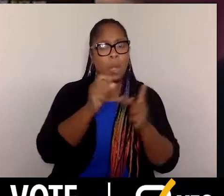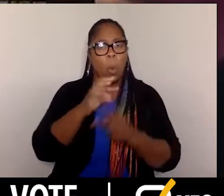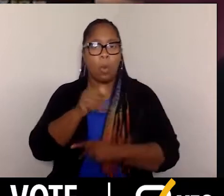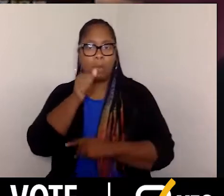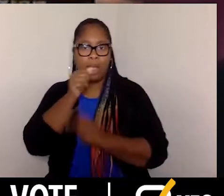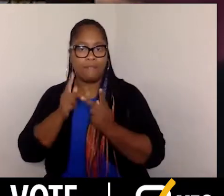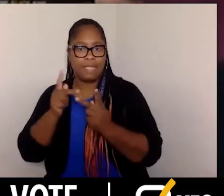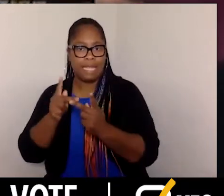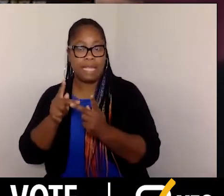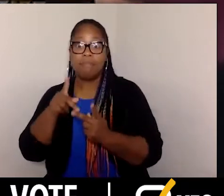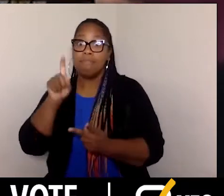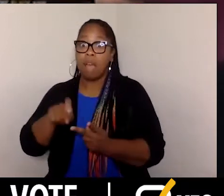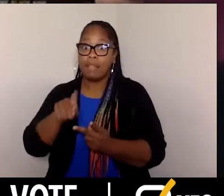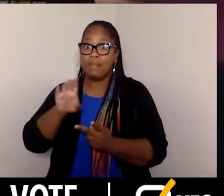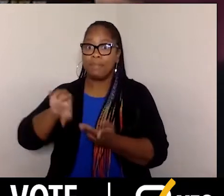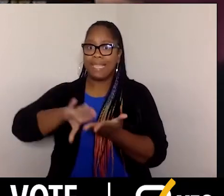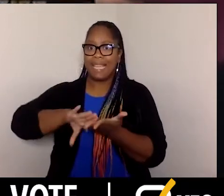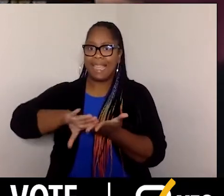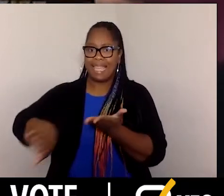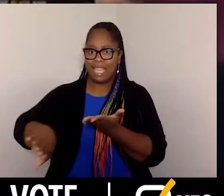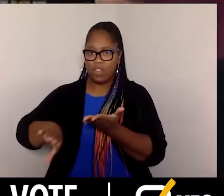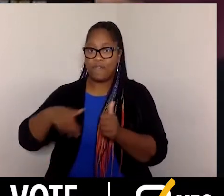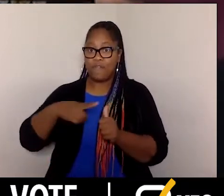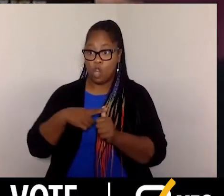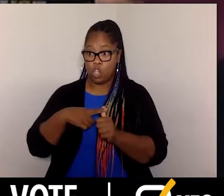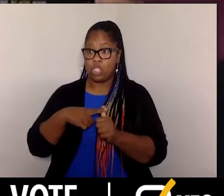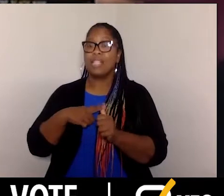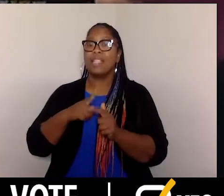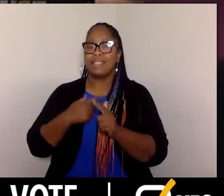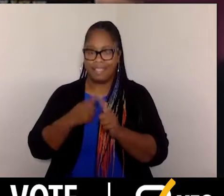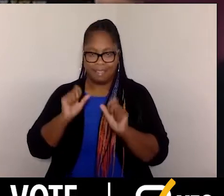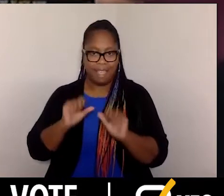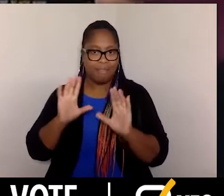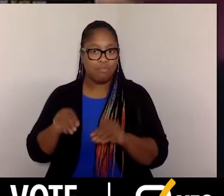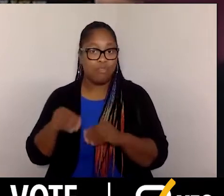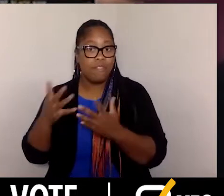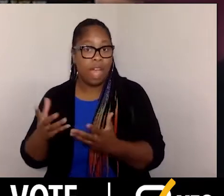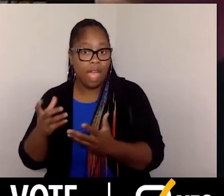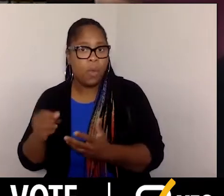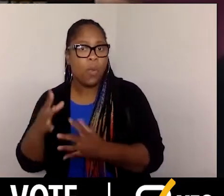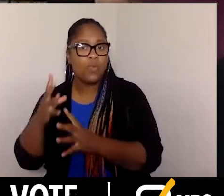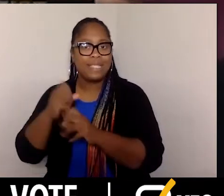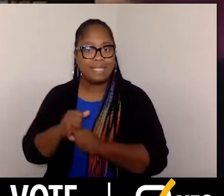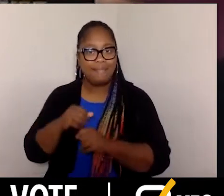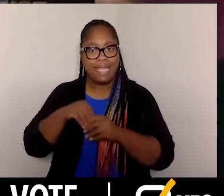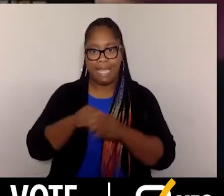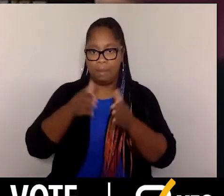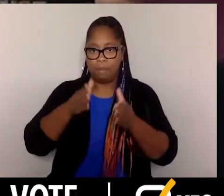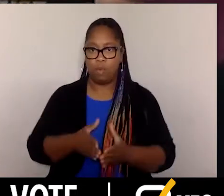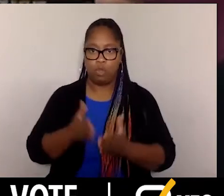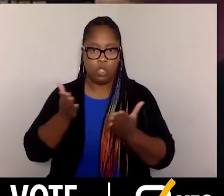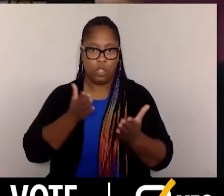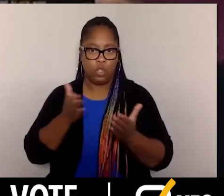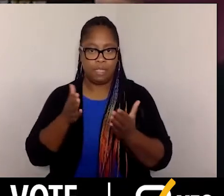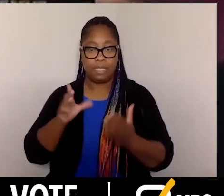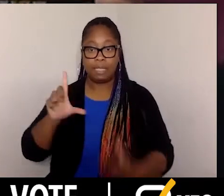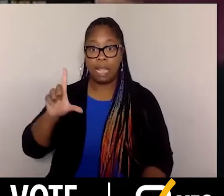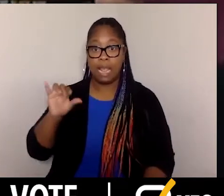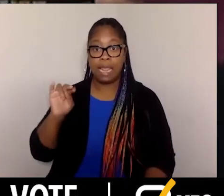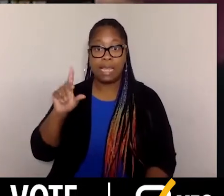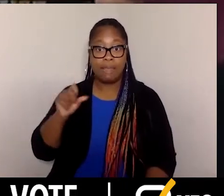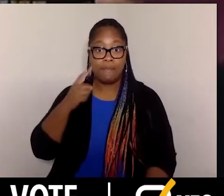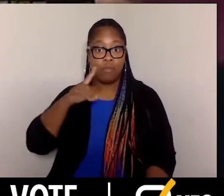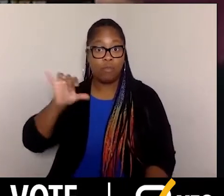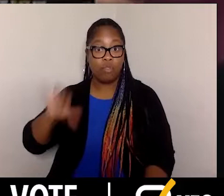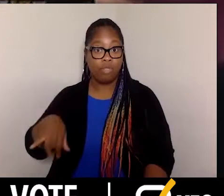cleared before providing or receiving in-person services. We'll put the links to the agreements in the